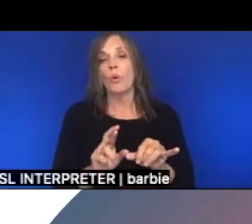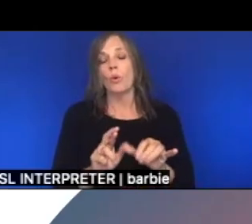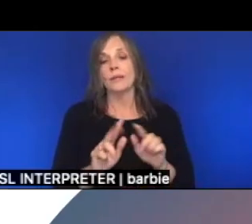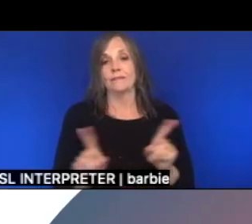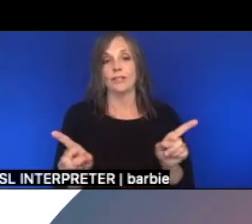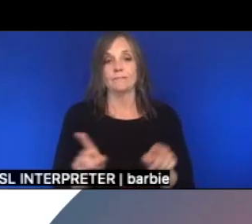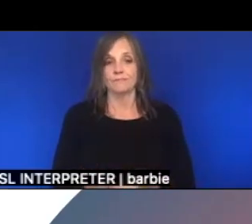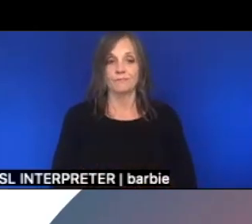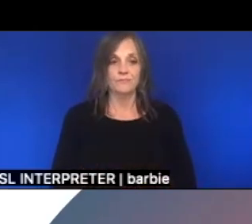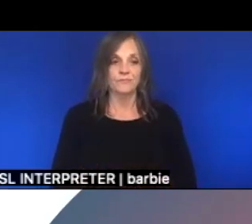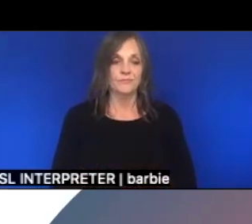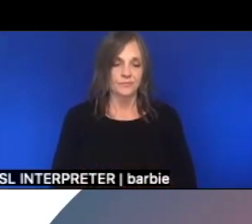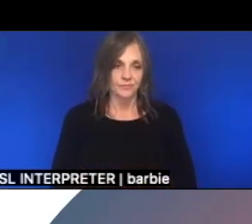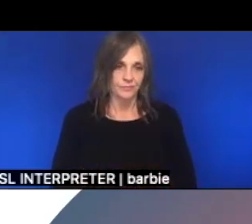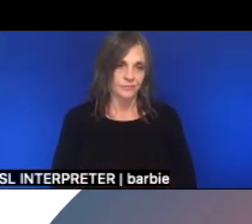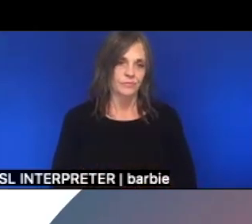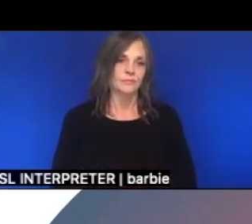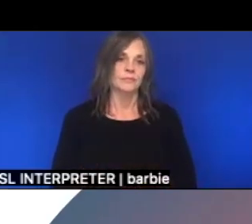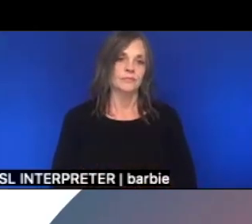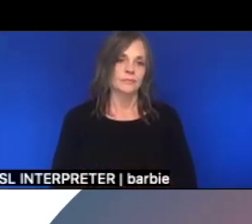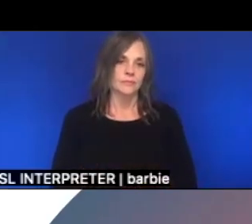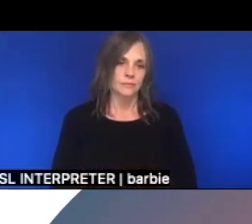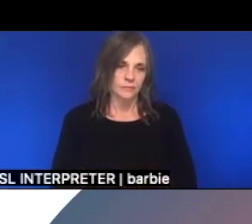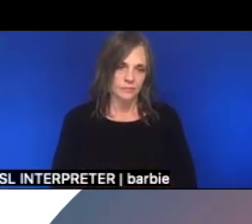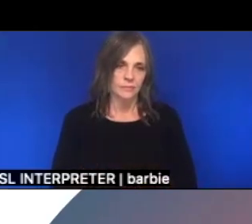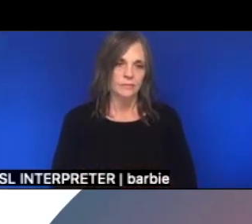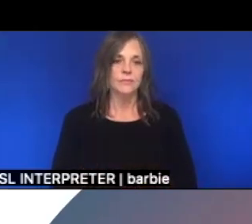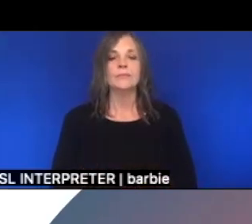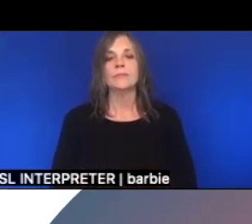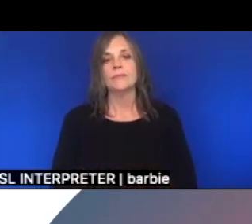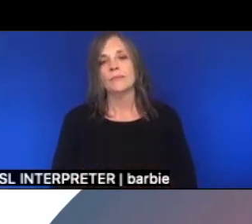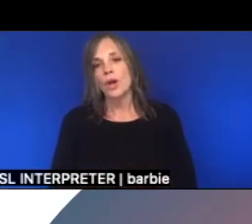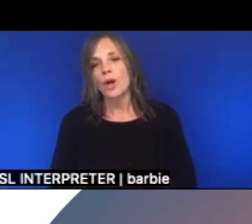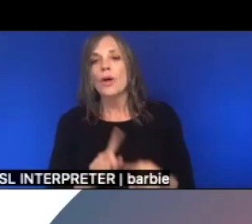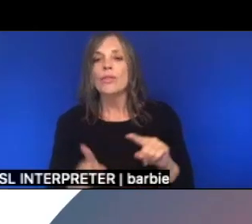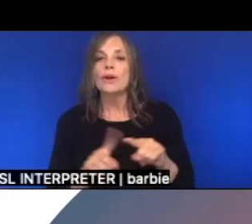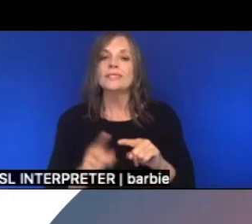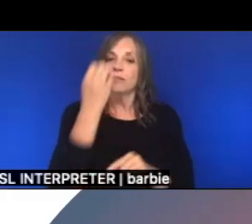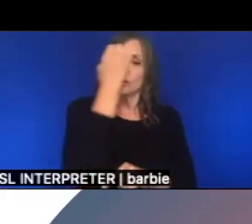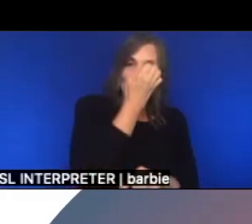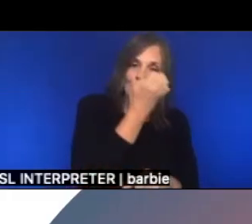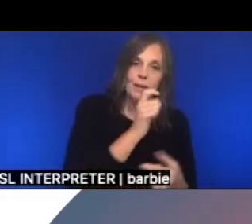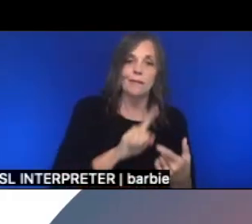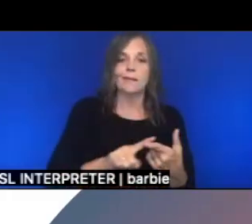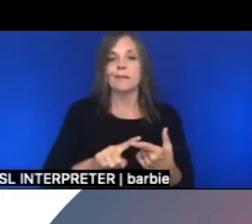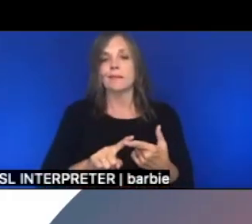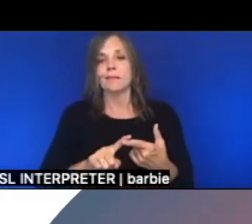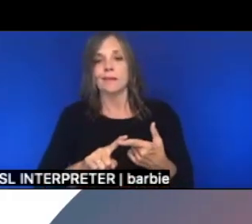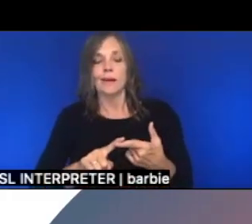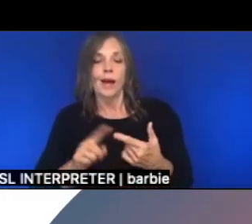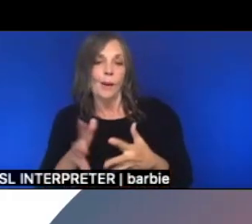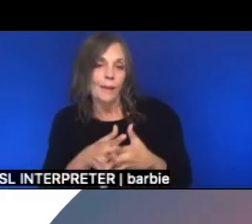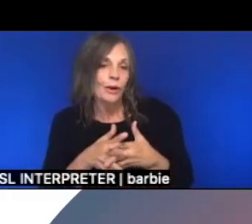There are sign languages like European sign languages, American sign languages, but there are also some Asian sign languages, and I